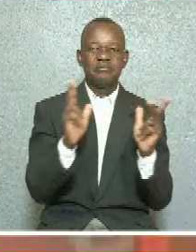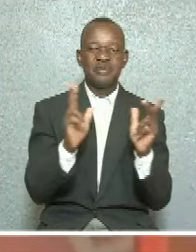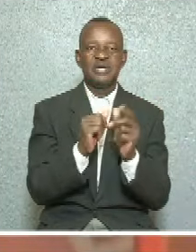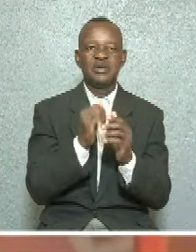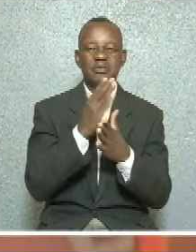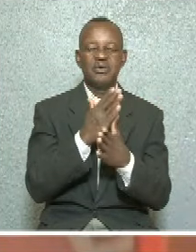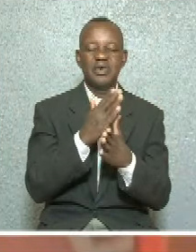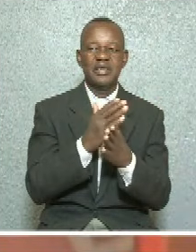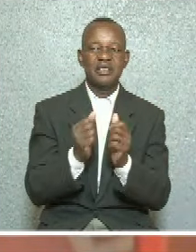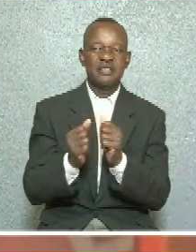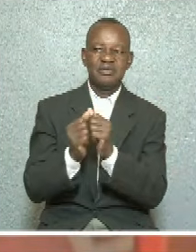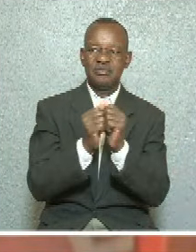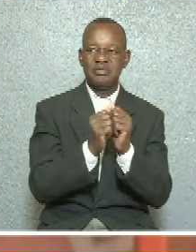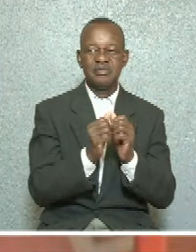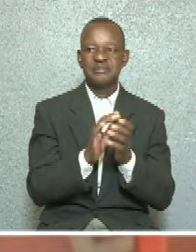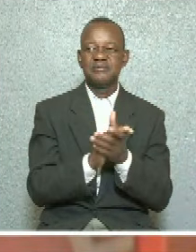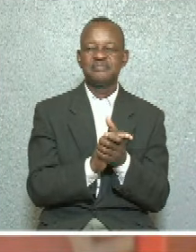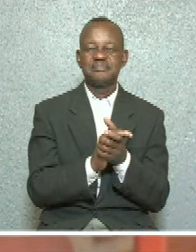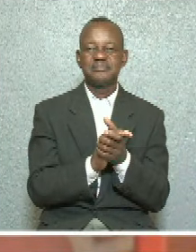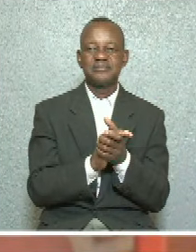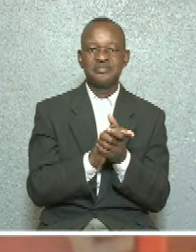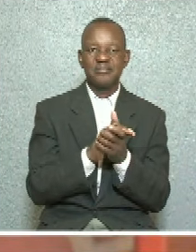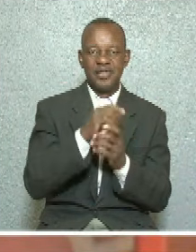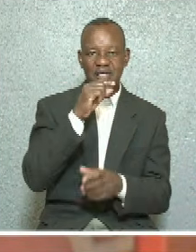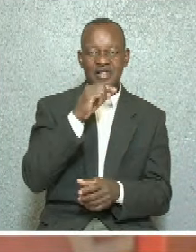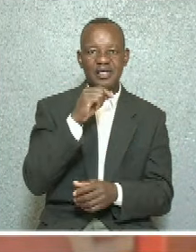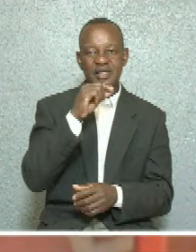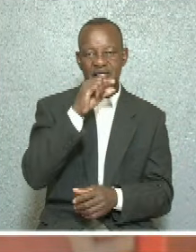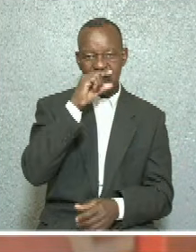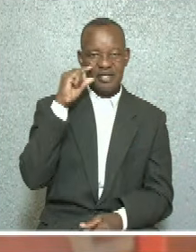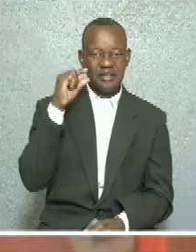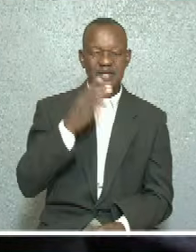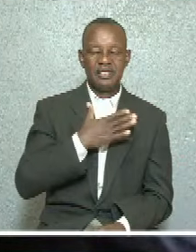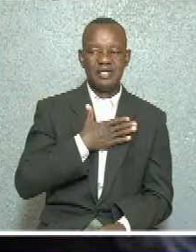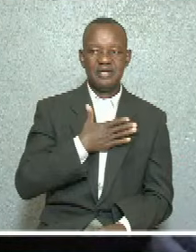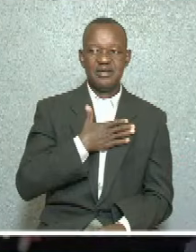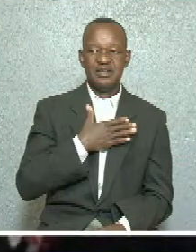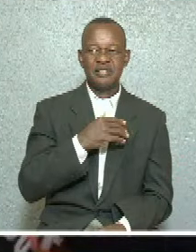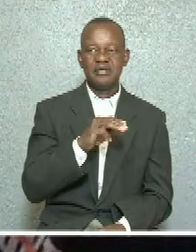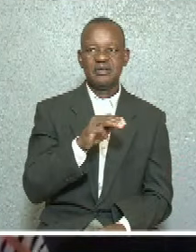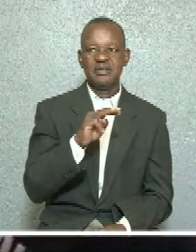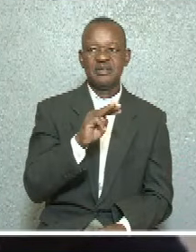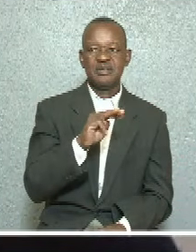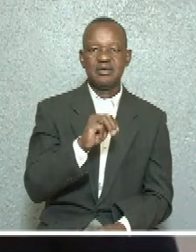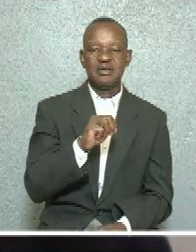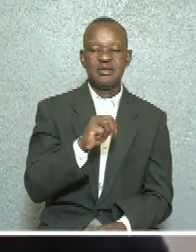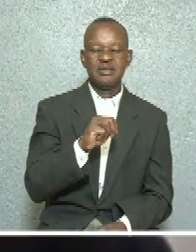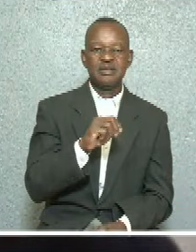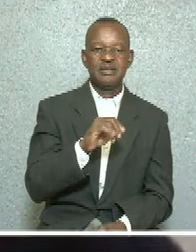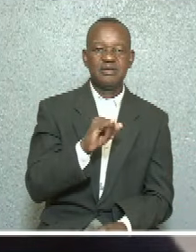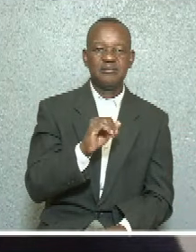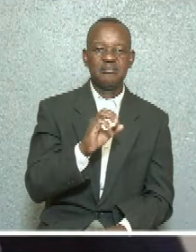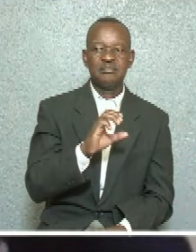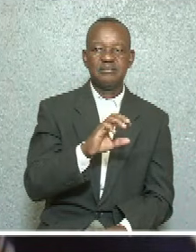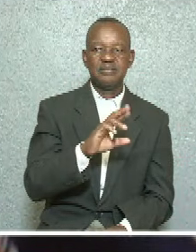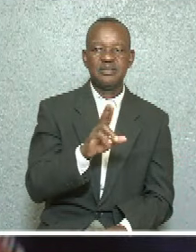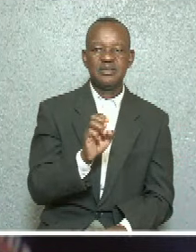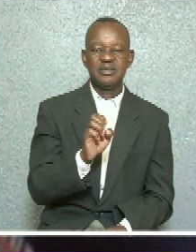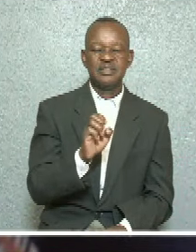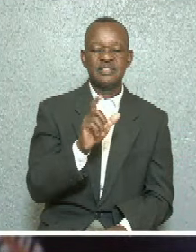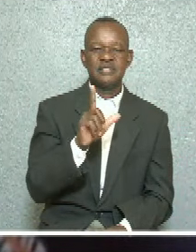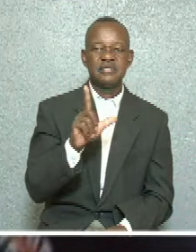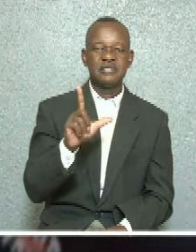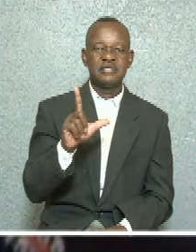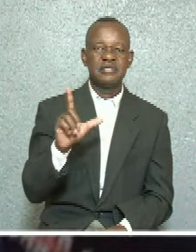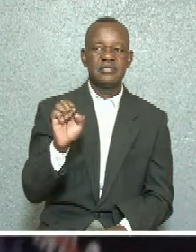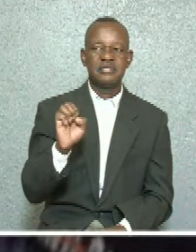My name is Rochelle. I just wanted to ask that with what country did Namibia fight war with? Oh, what was the main country